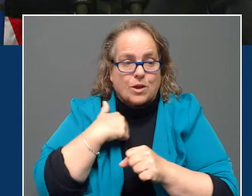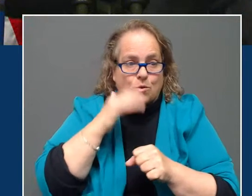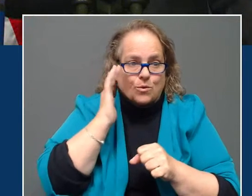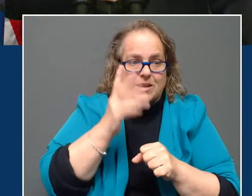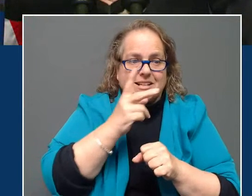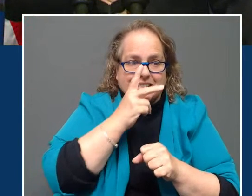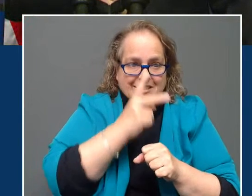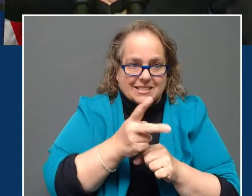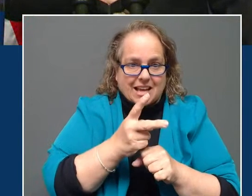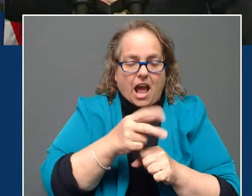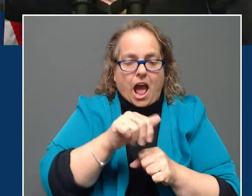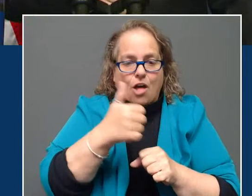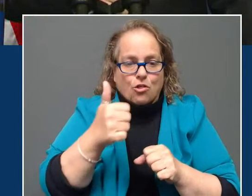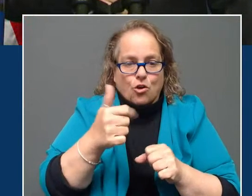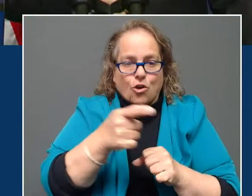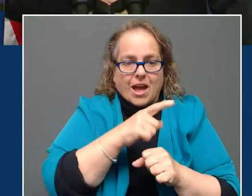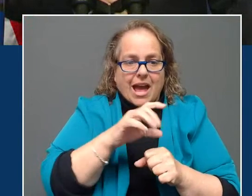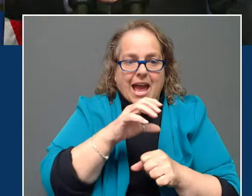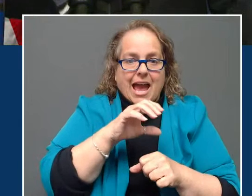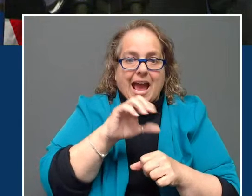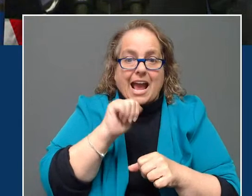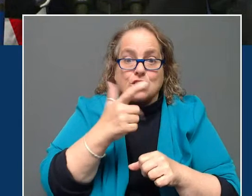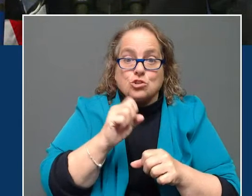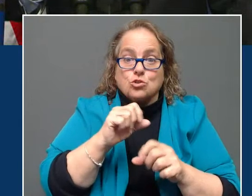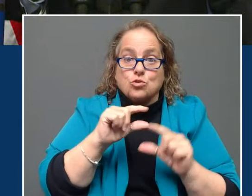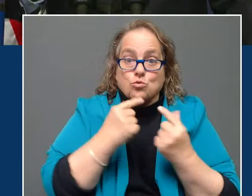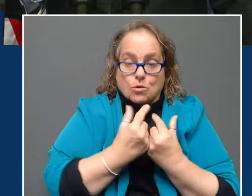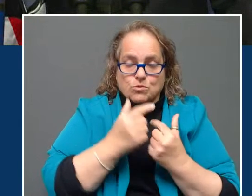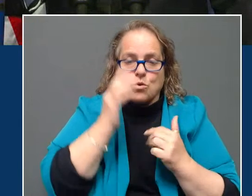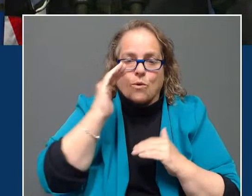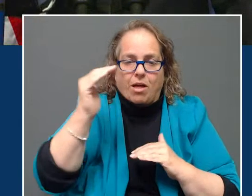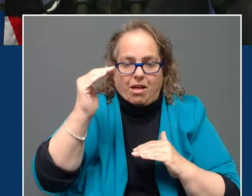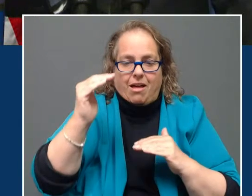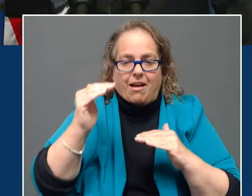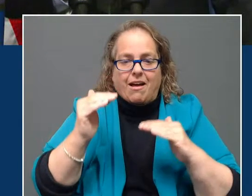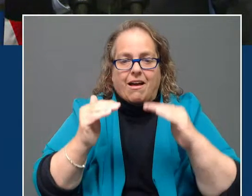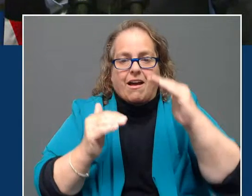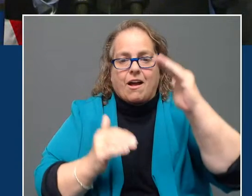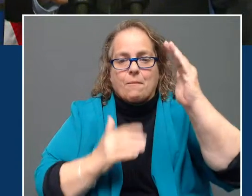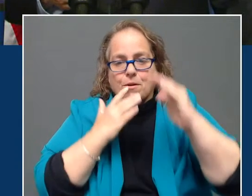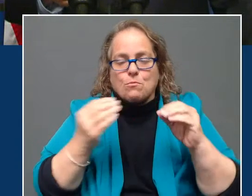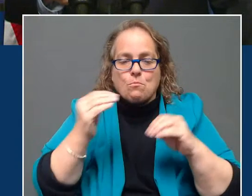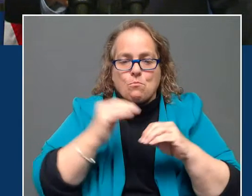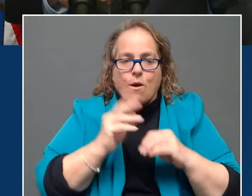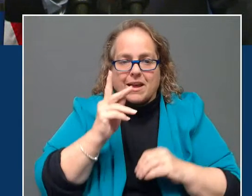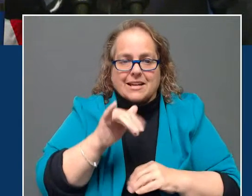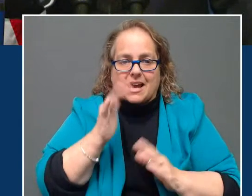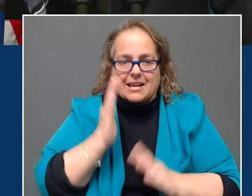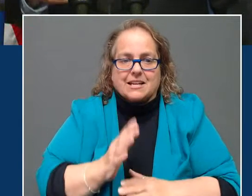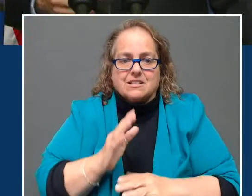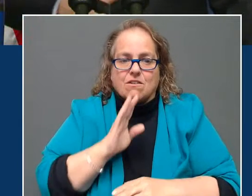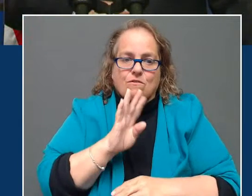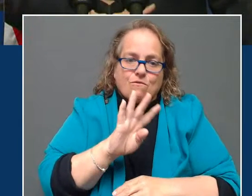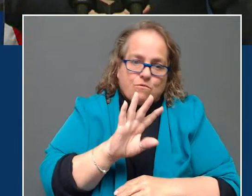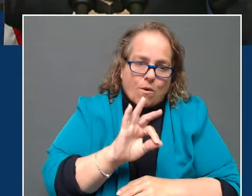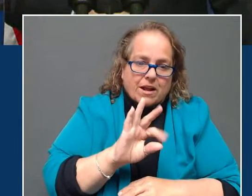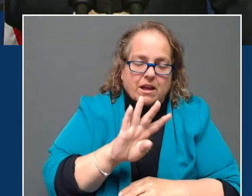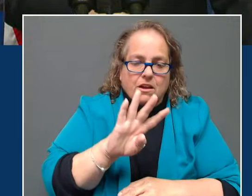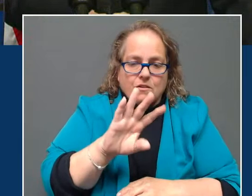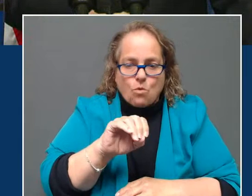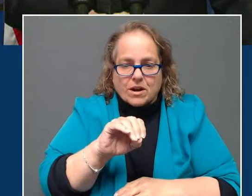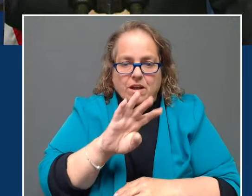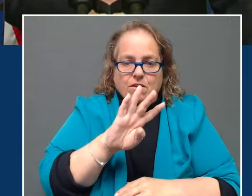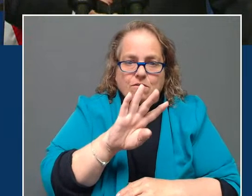certain of these other age groups overtake it because there are that many more Kentuckians, say, that are 40 to 49 than